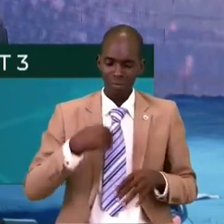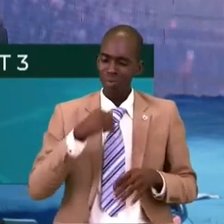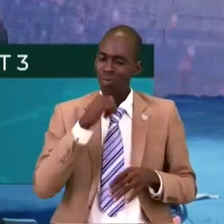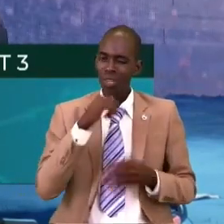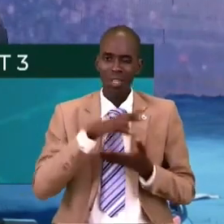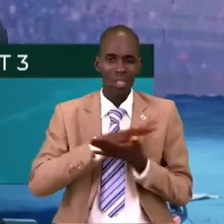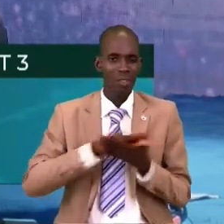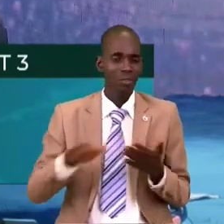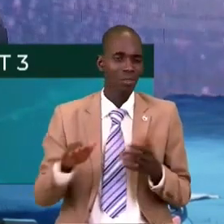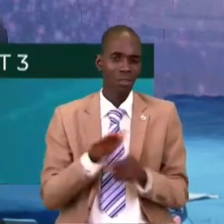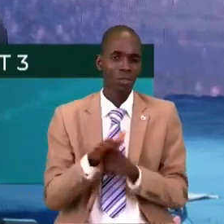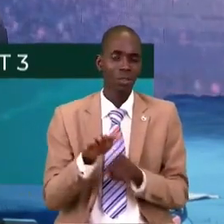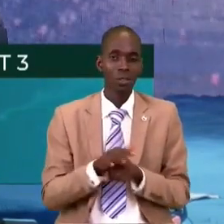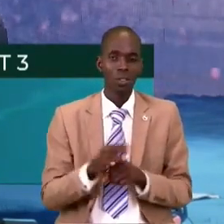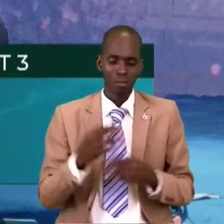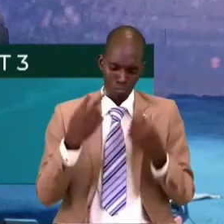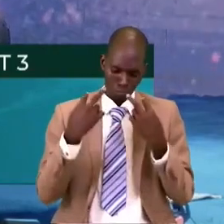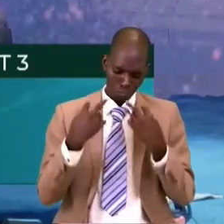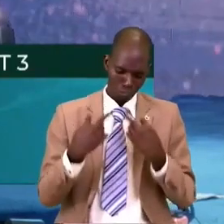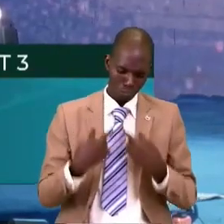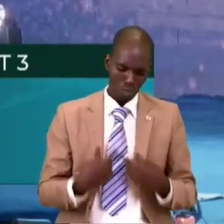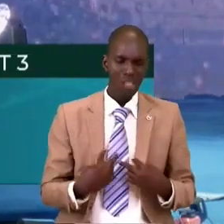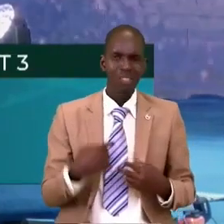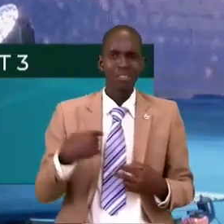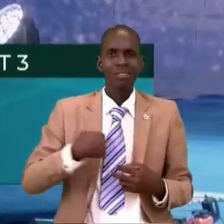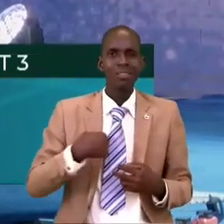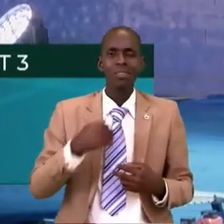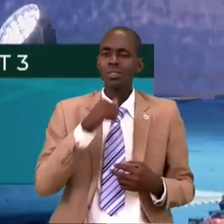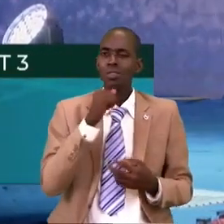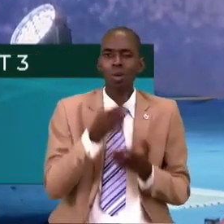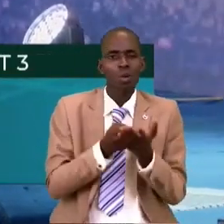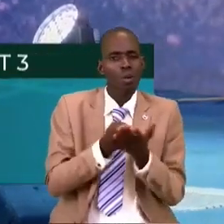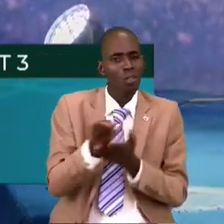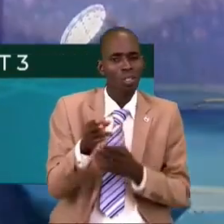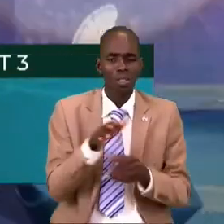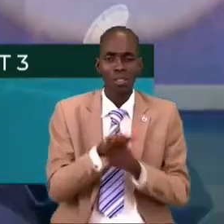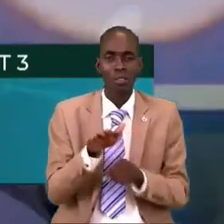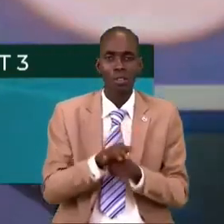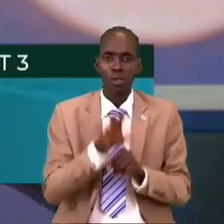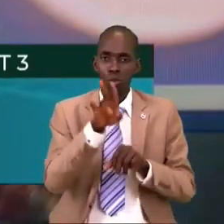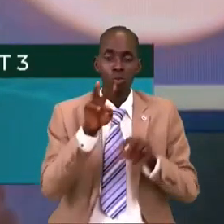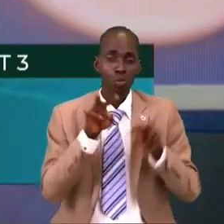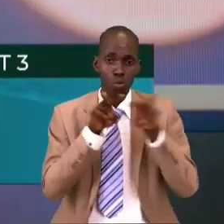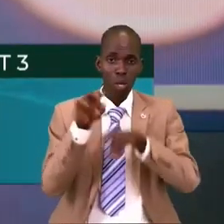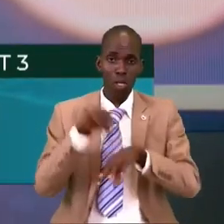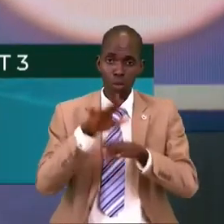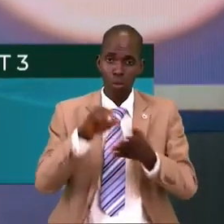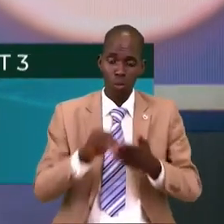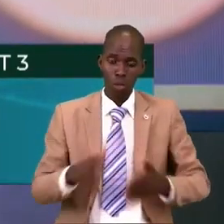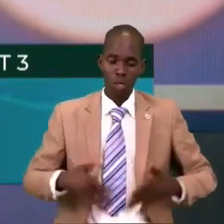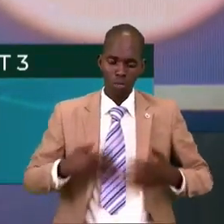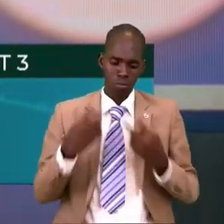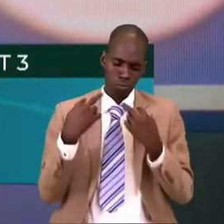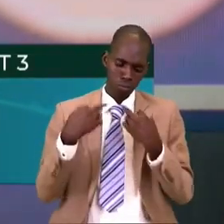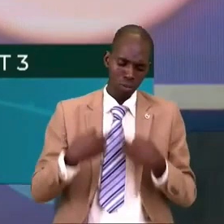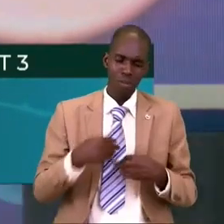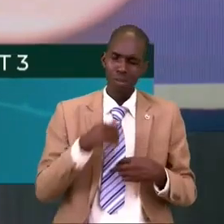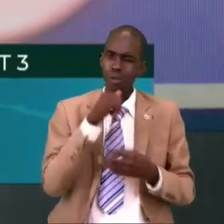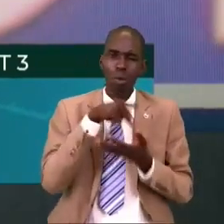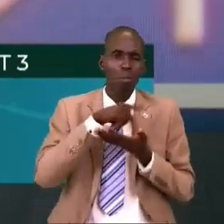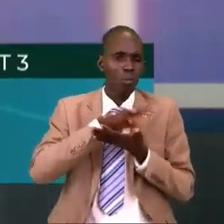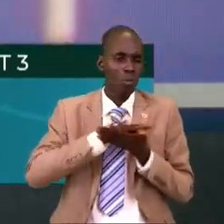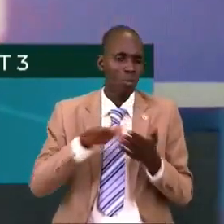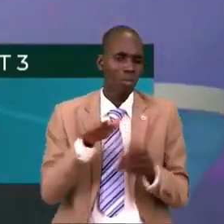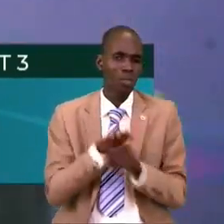pure enough. You look at your life, this is not heavenly enough. And then everything I've tried to do by my